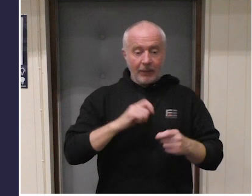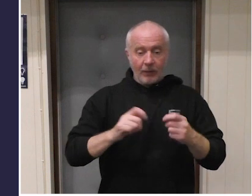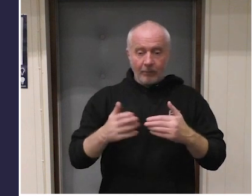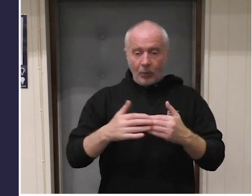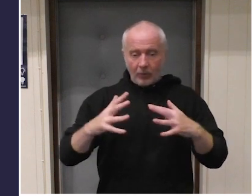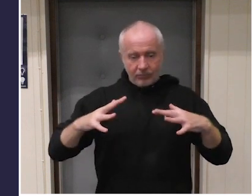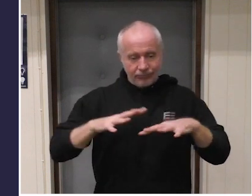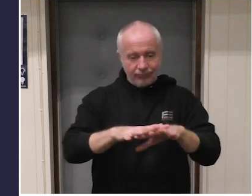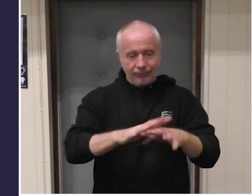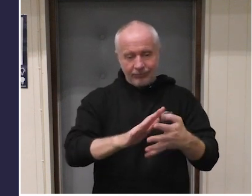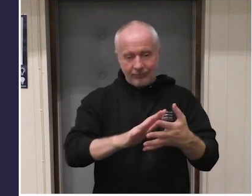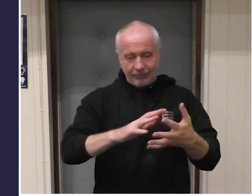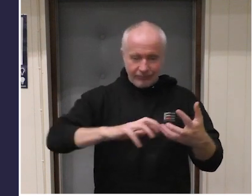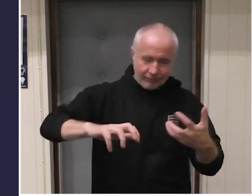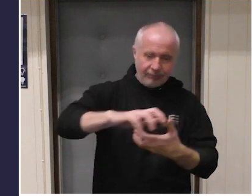become more mixed.